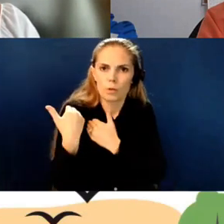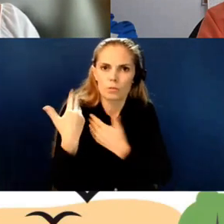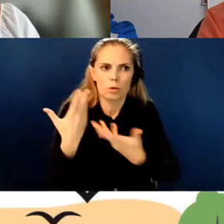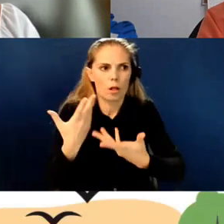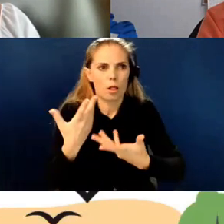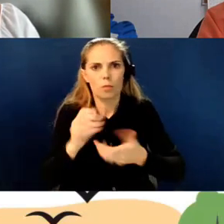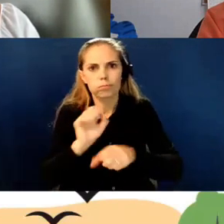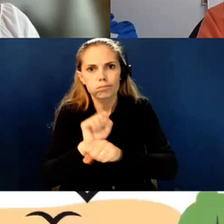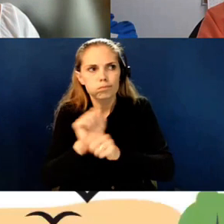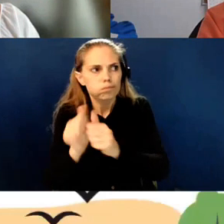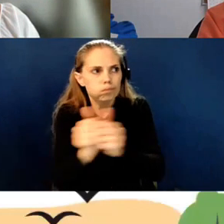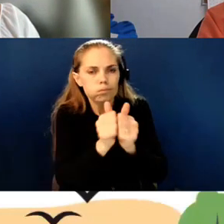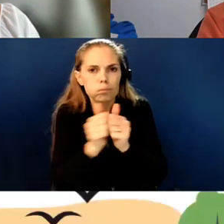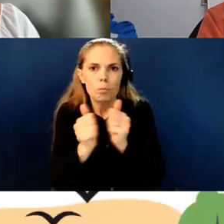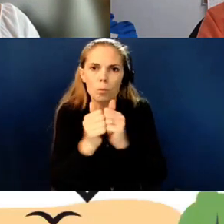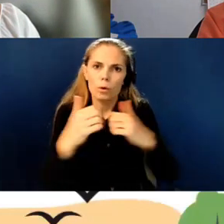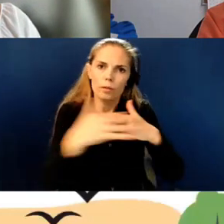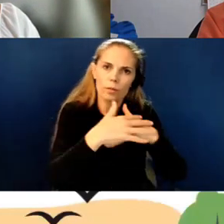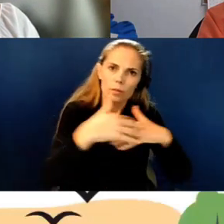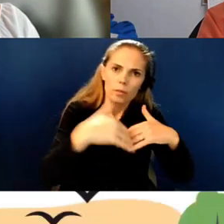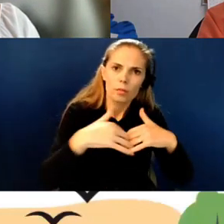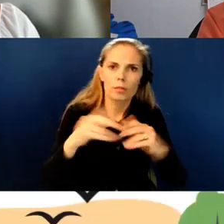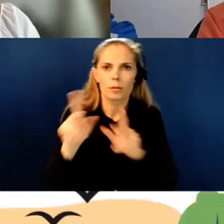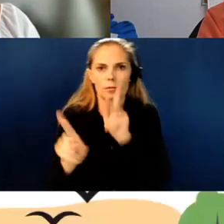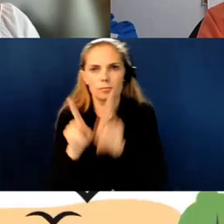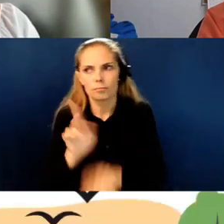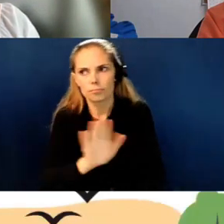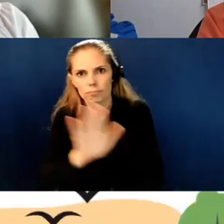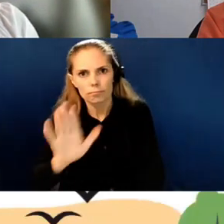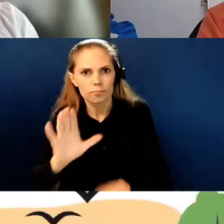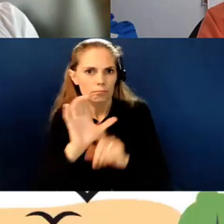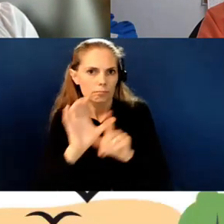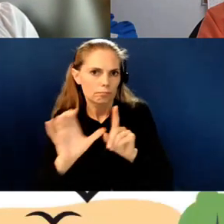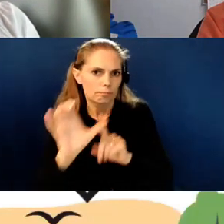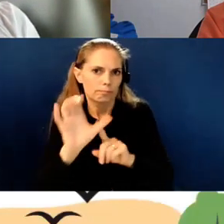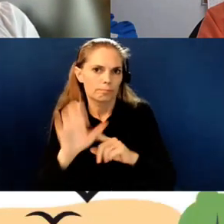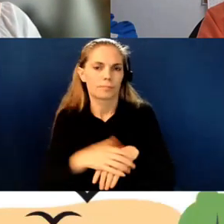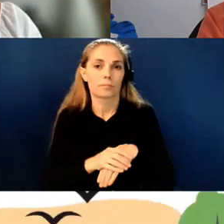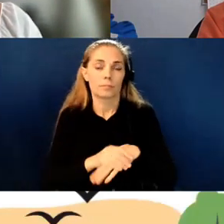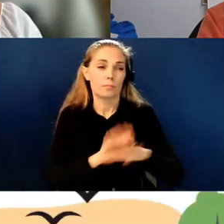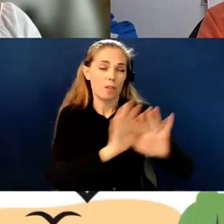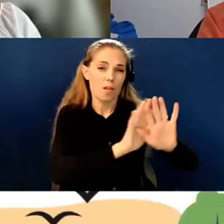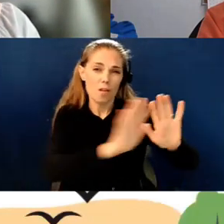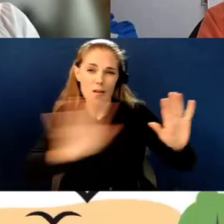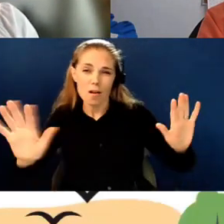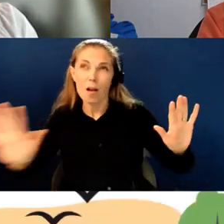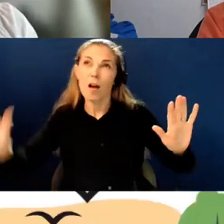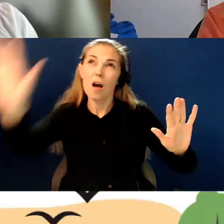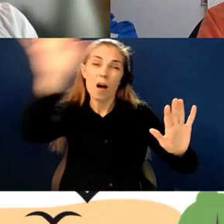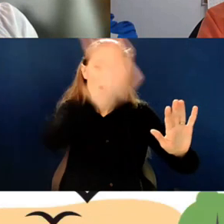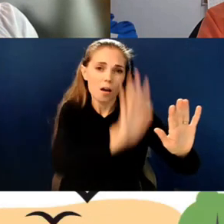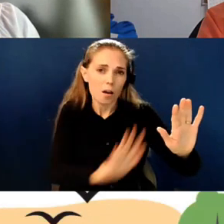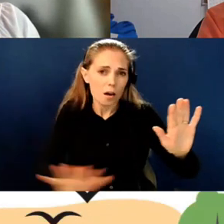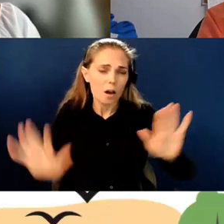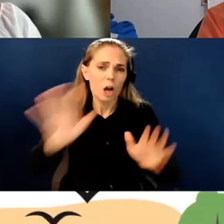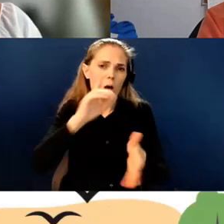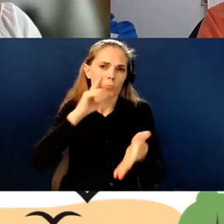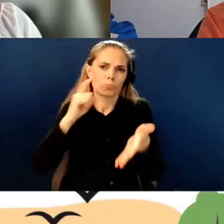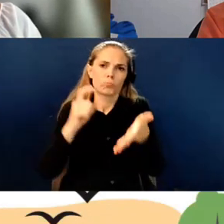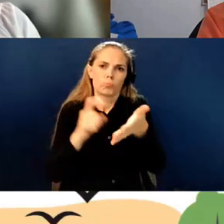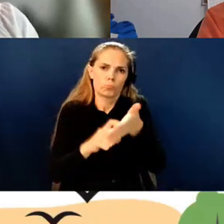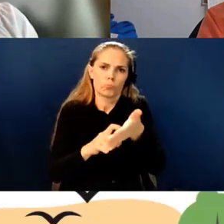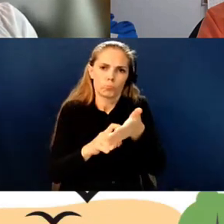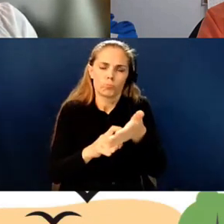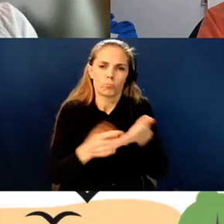indigenous peoples and their cultures. From coast to coast to coast, we acknowledge the ancestral and unceded